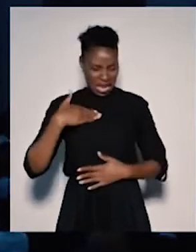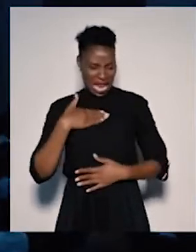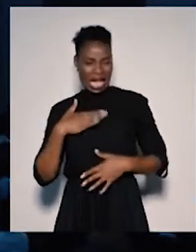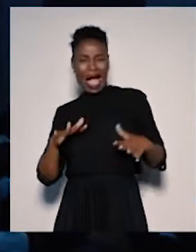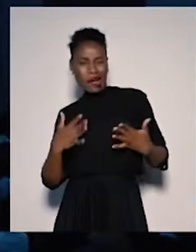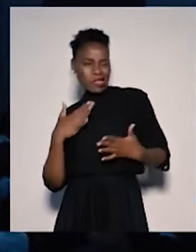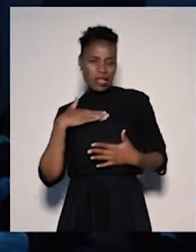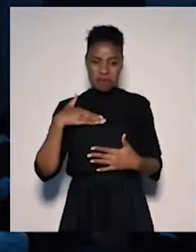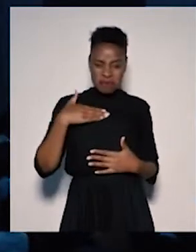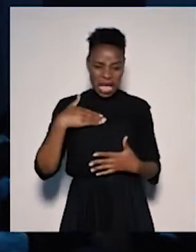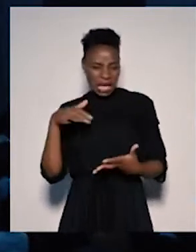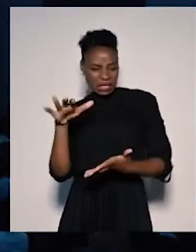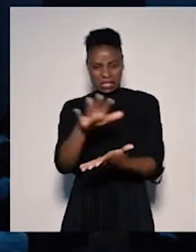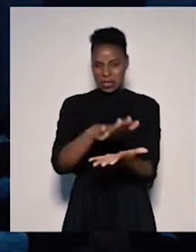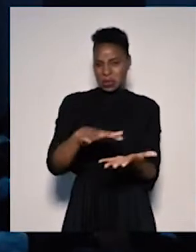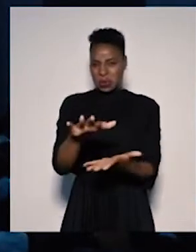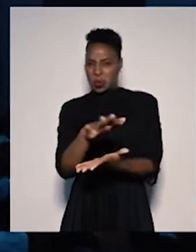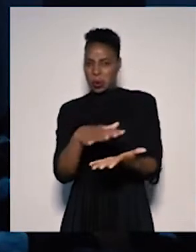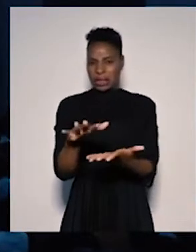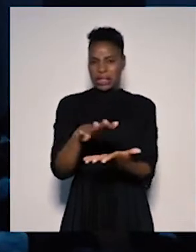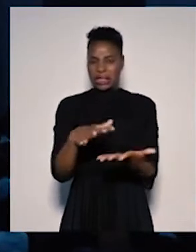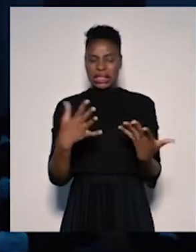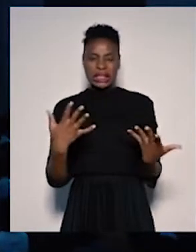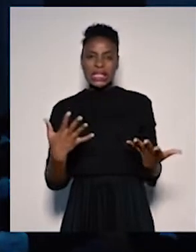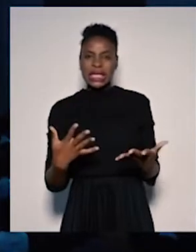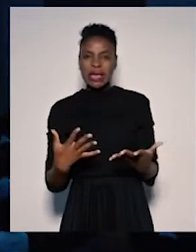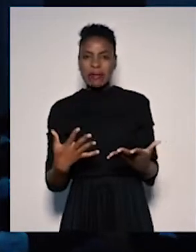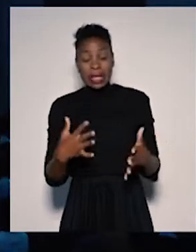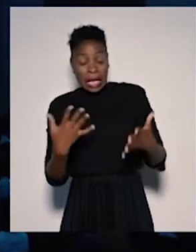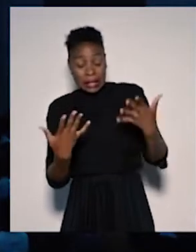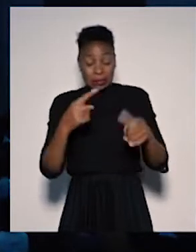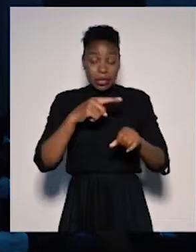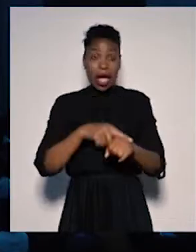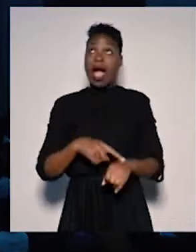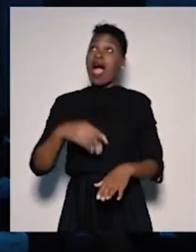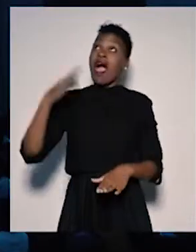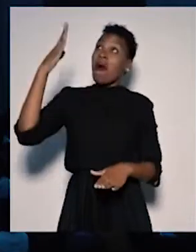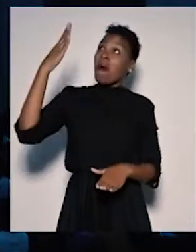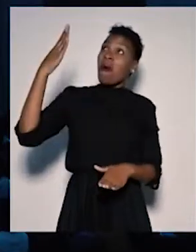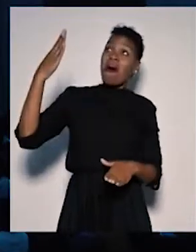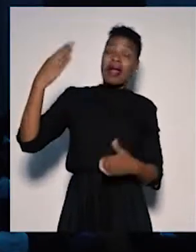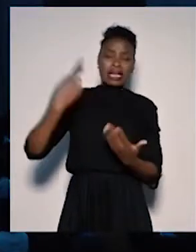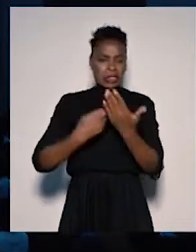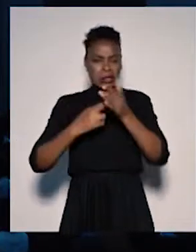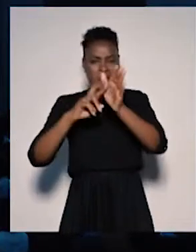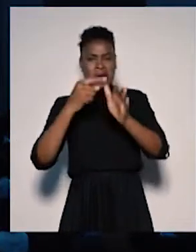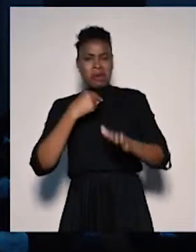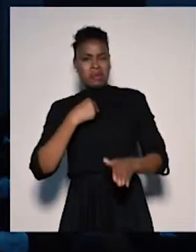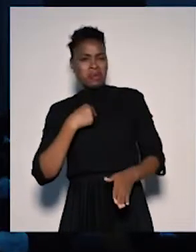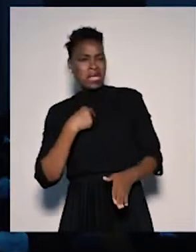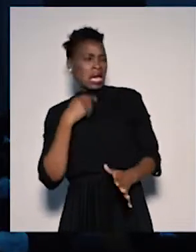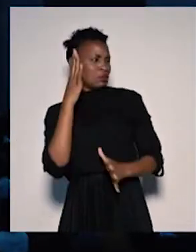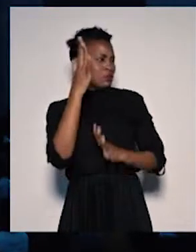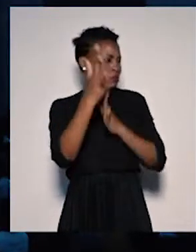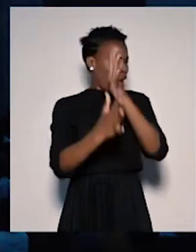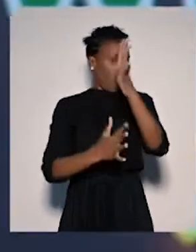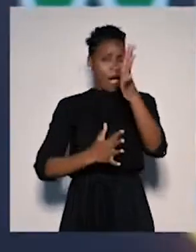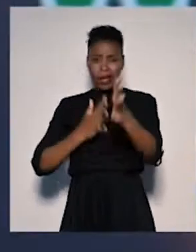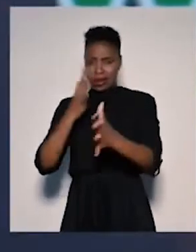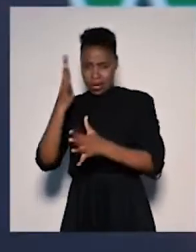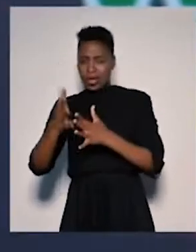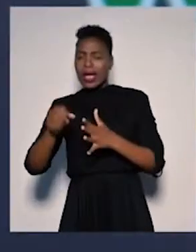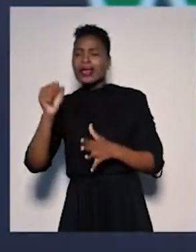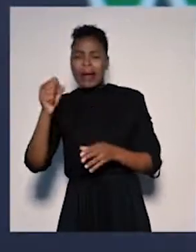use circumstances. You see? Sometimes people say, God, show me a sign. You know, they're going back to the Old Testament. And I've realized there's a lot